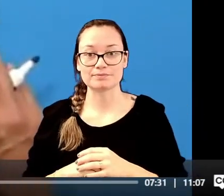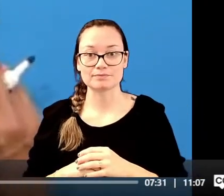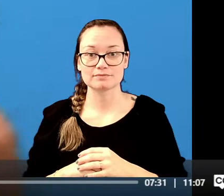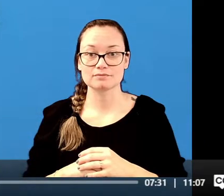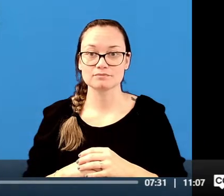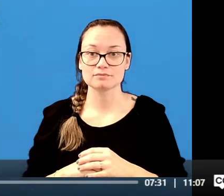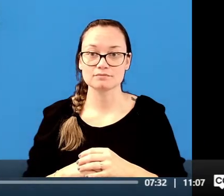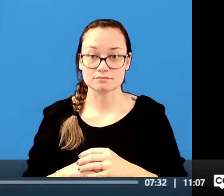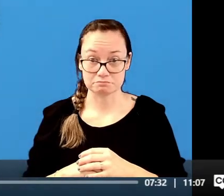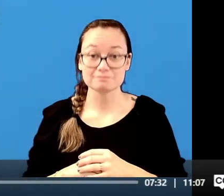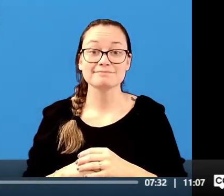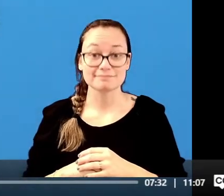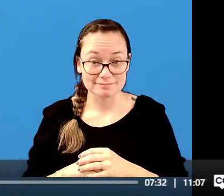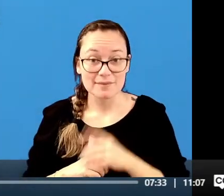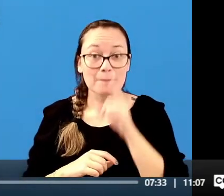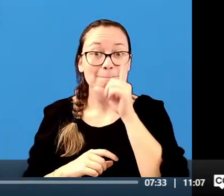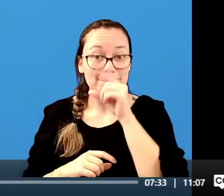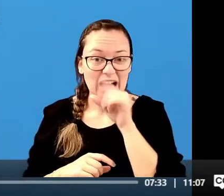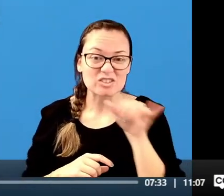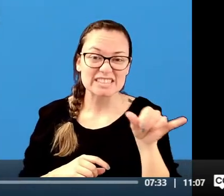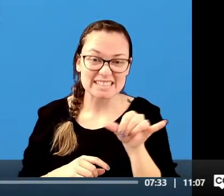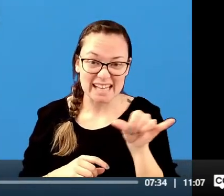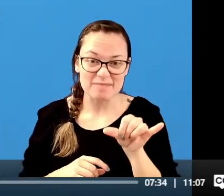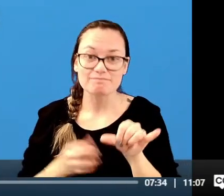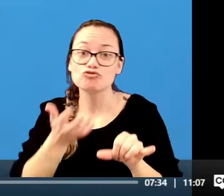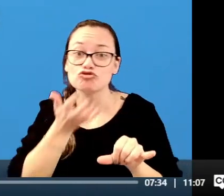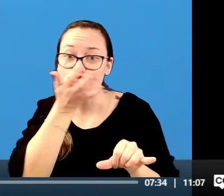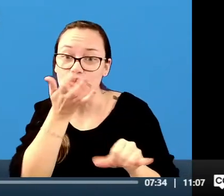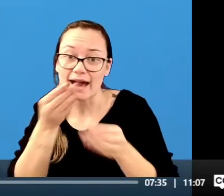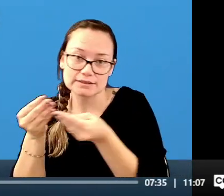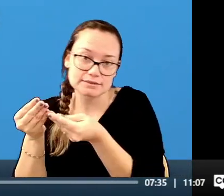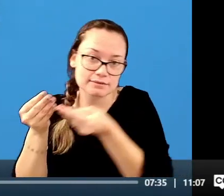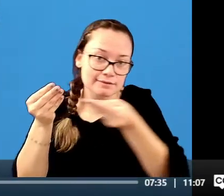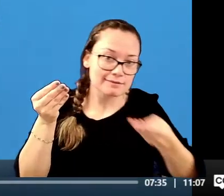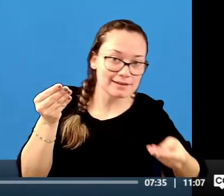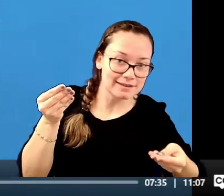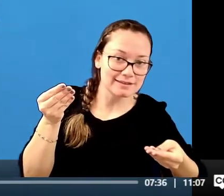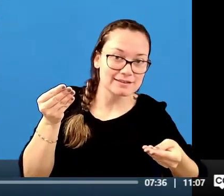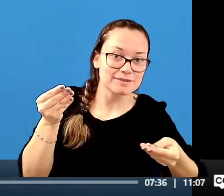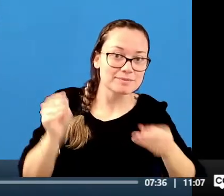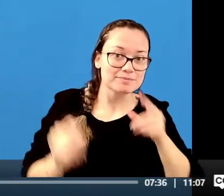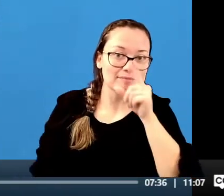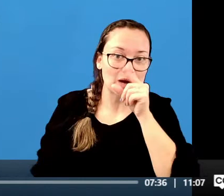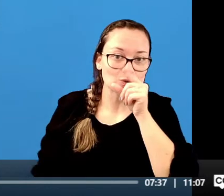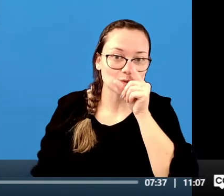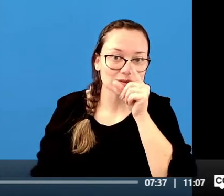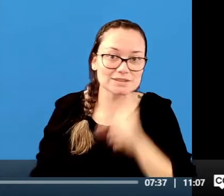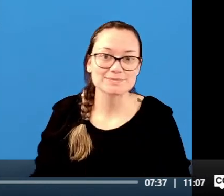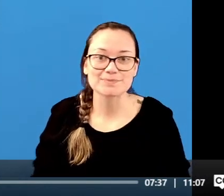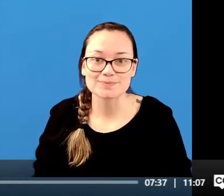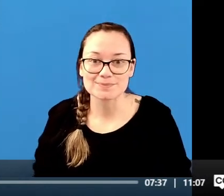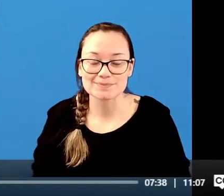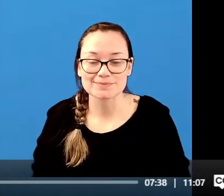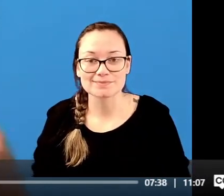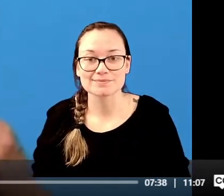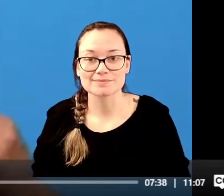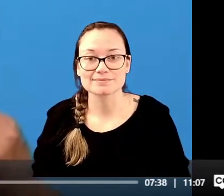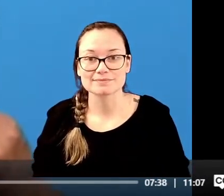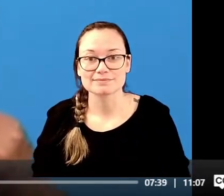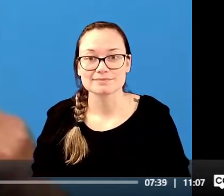Mice will also eat grass, so I will draw a arrow from the grass to the mouse.